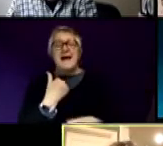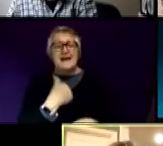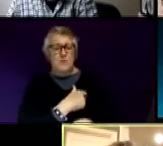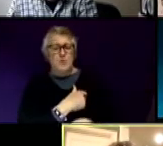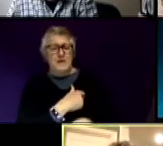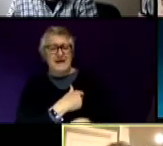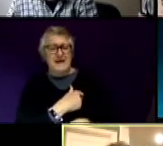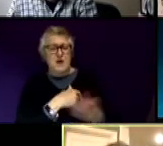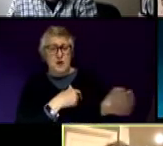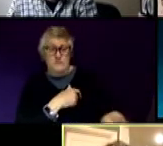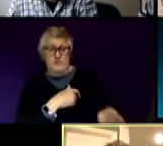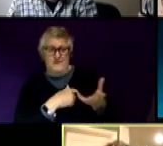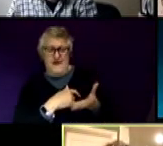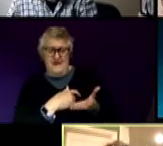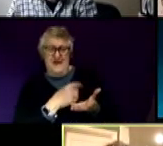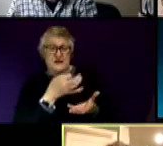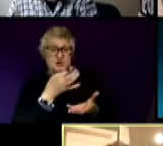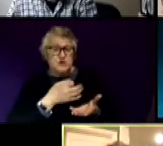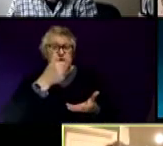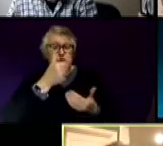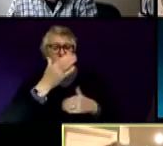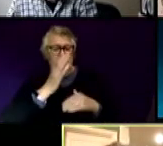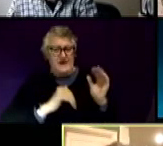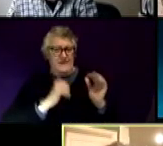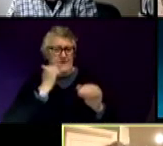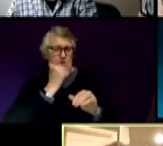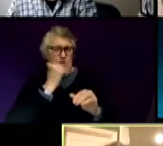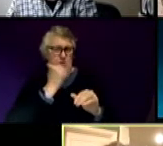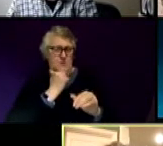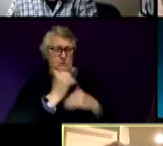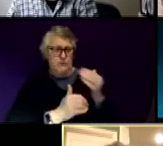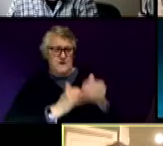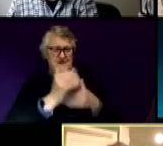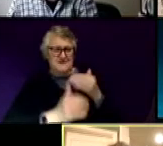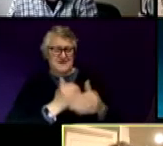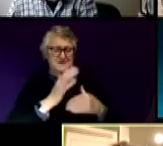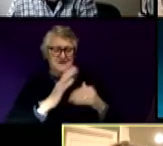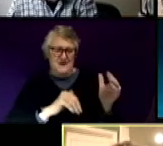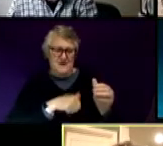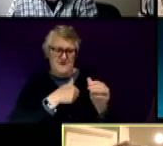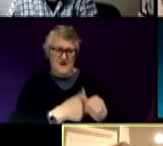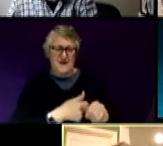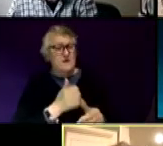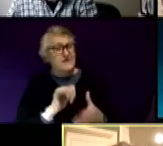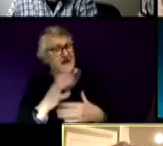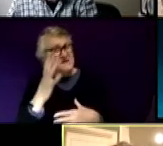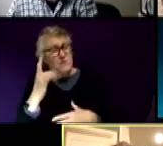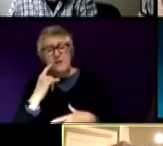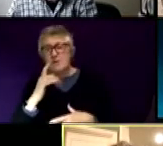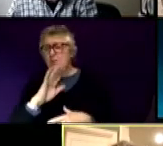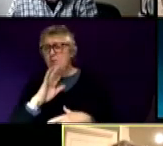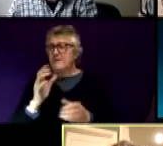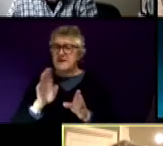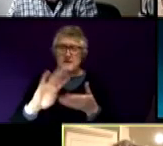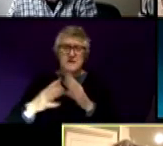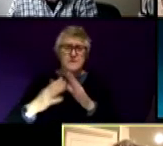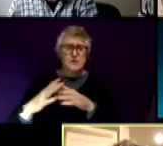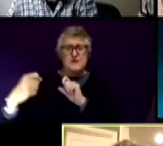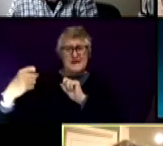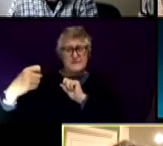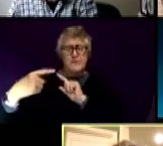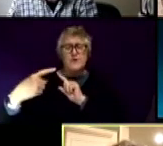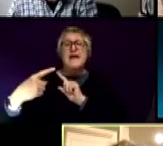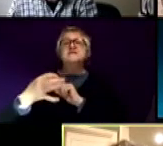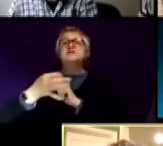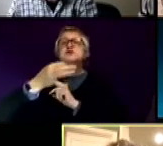normal process that we follow. And that's why we want the public input as soon as we can get it from you and get that